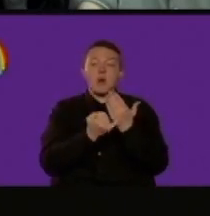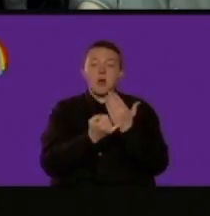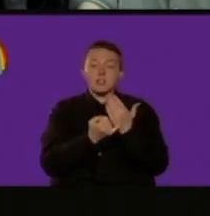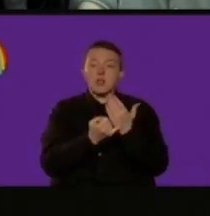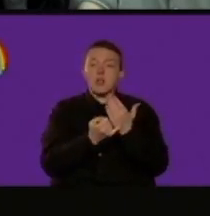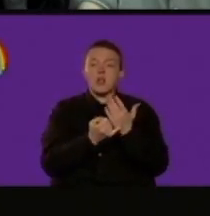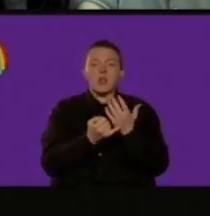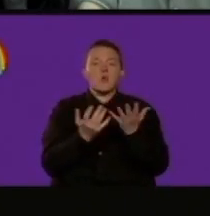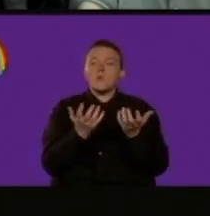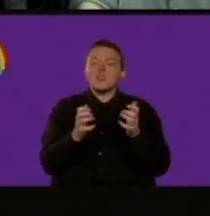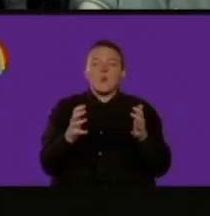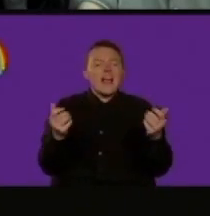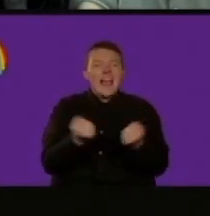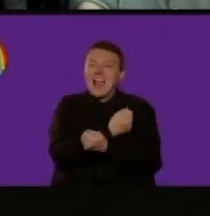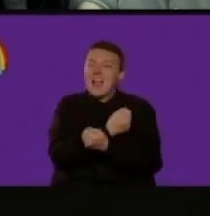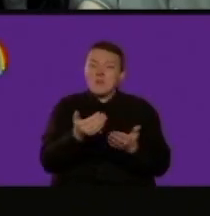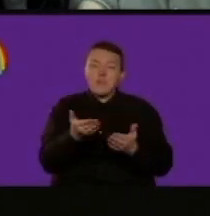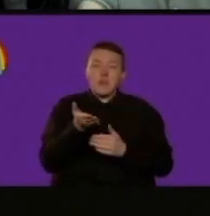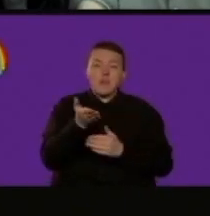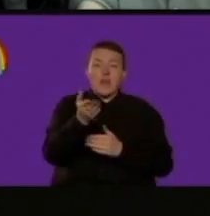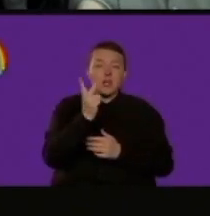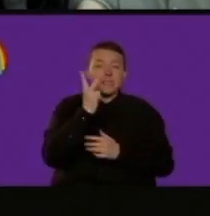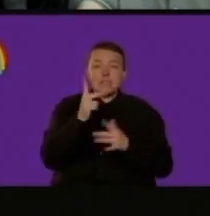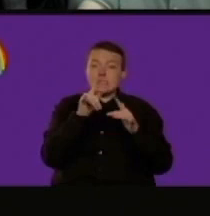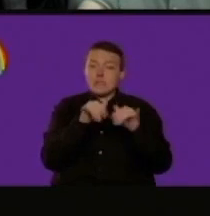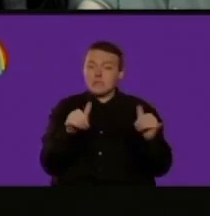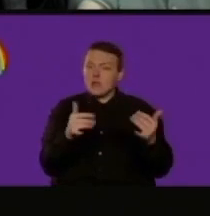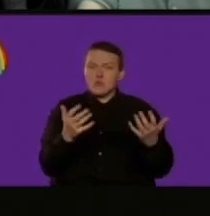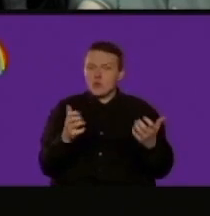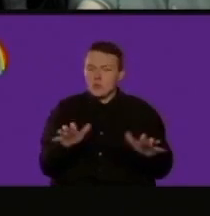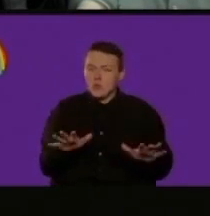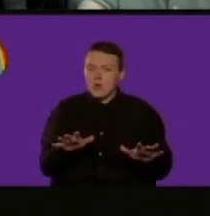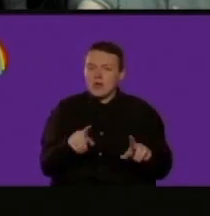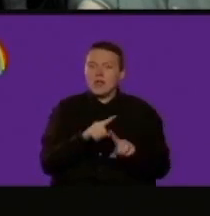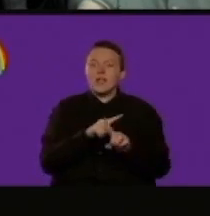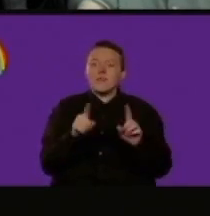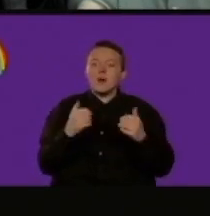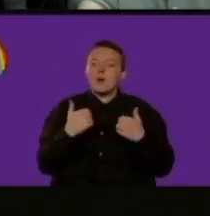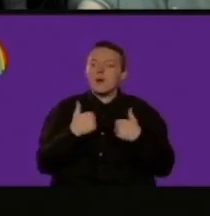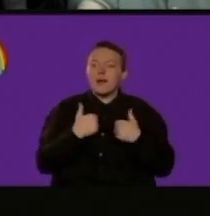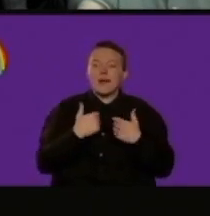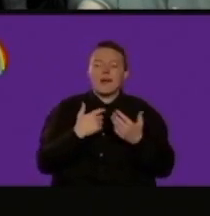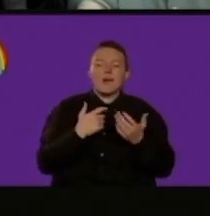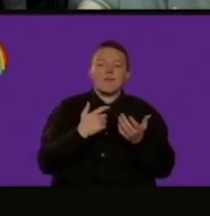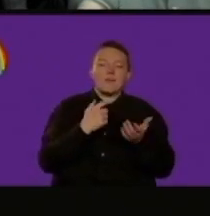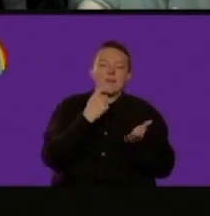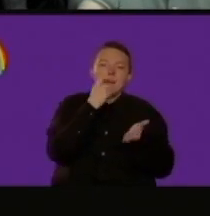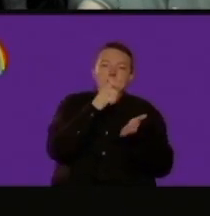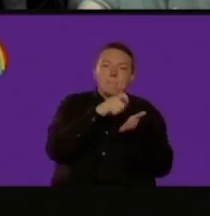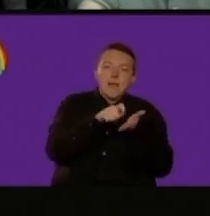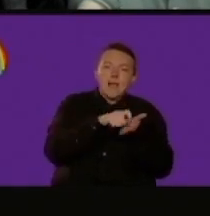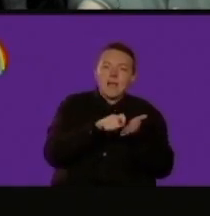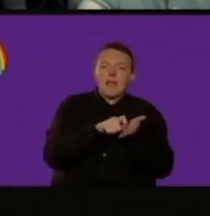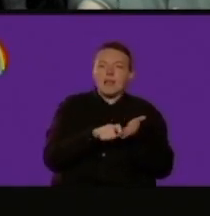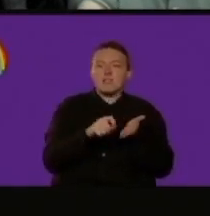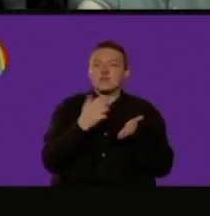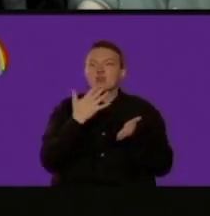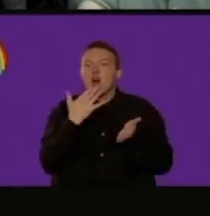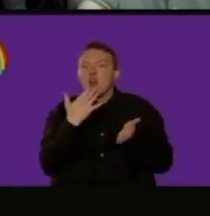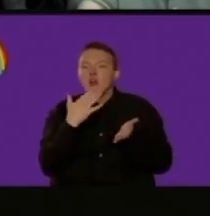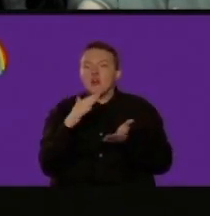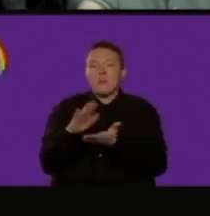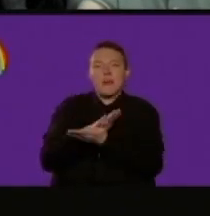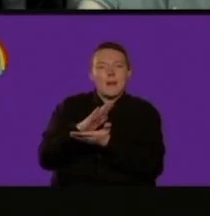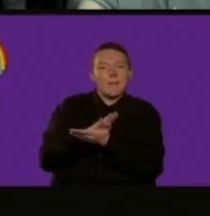picture maybe has a background where you will have to delete afterwards. Things like that that you learn on